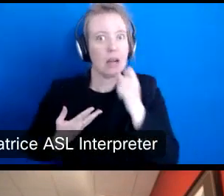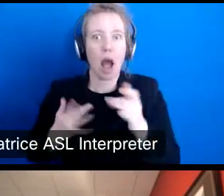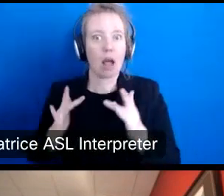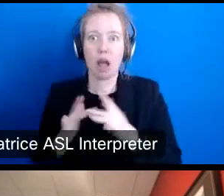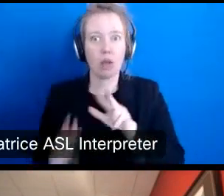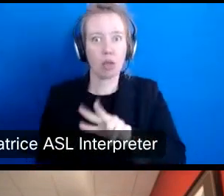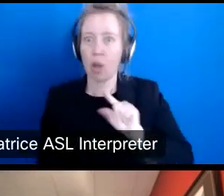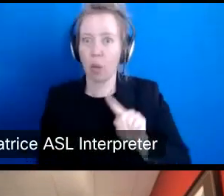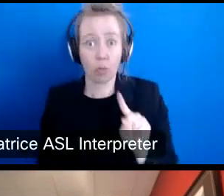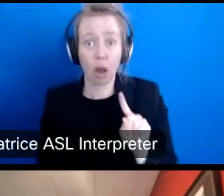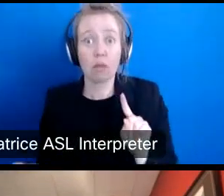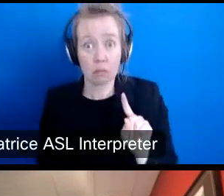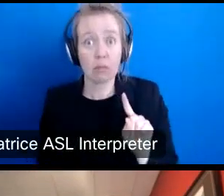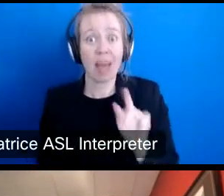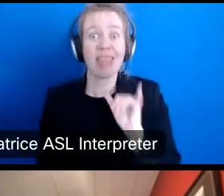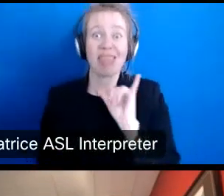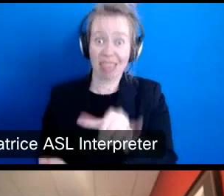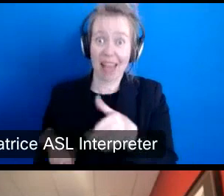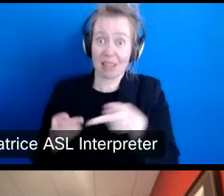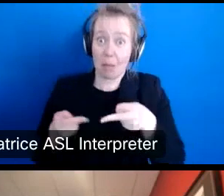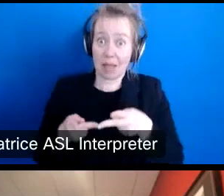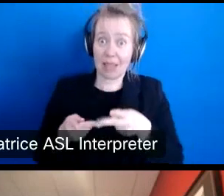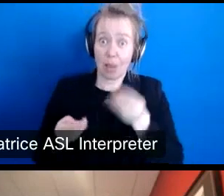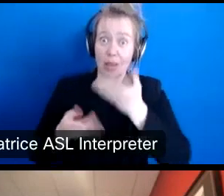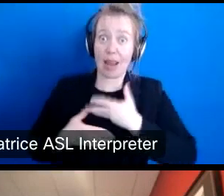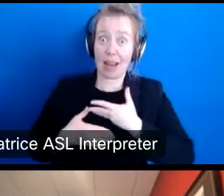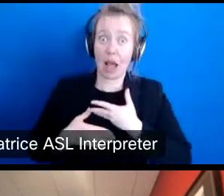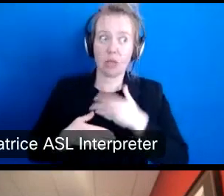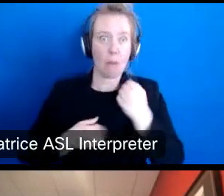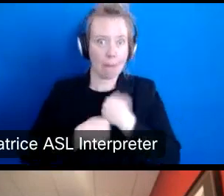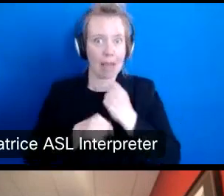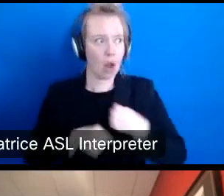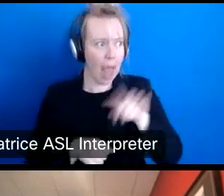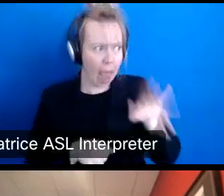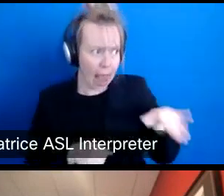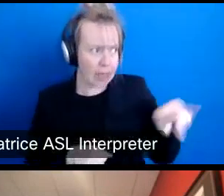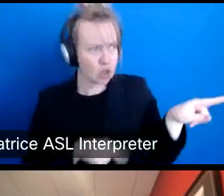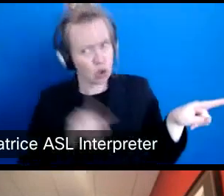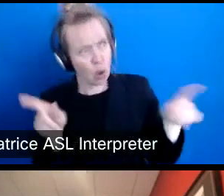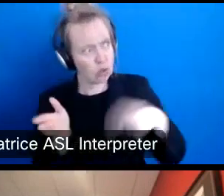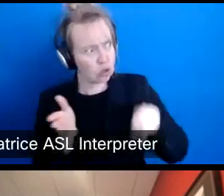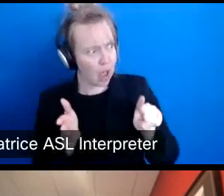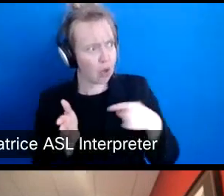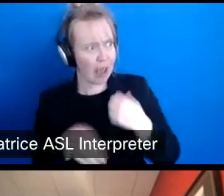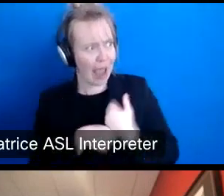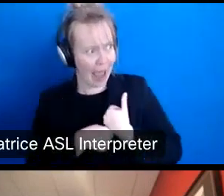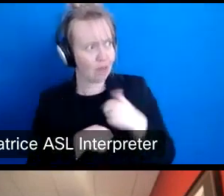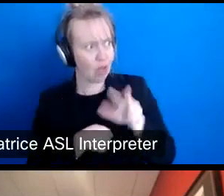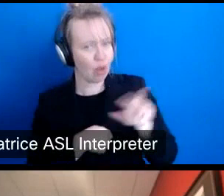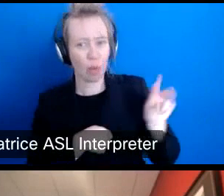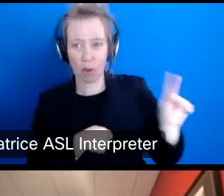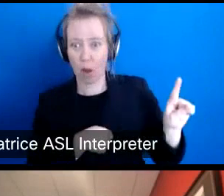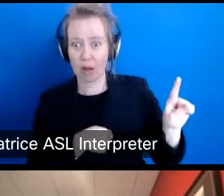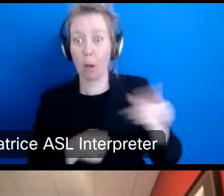is the record that holds us accountable to make sure that we are getting out there and to address the situation. In some instances, when it comes to